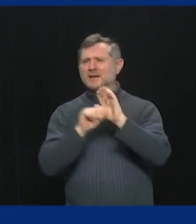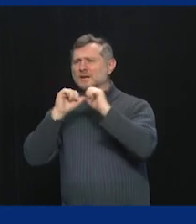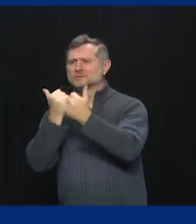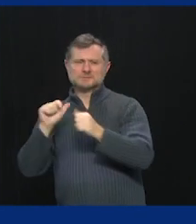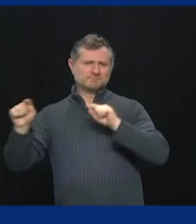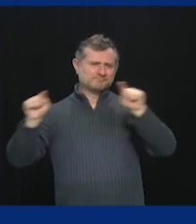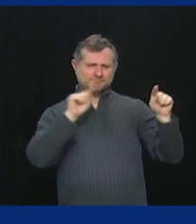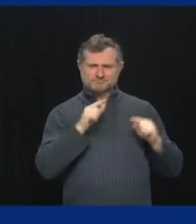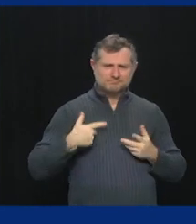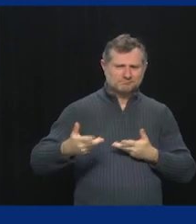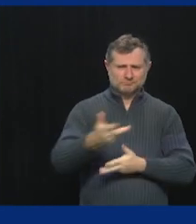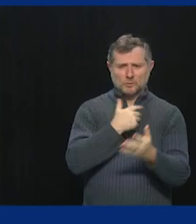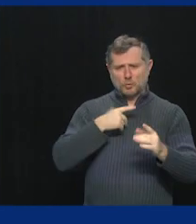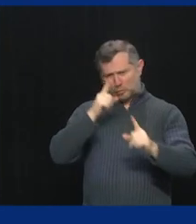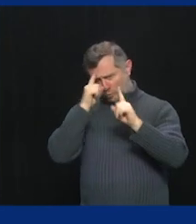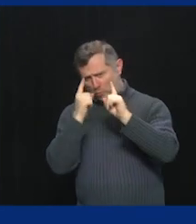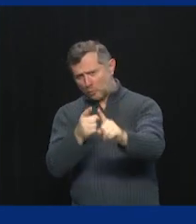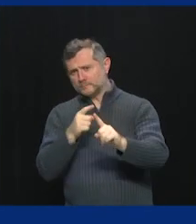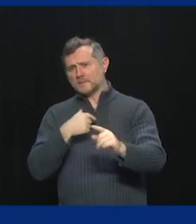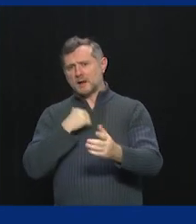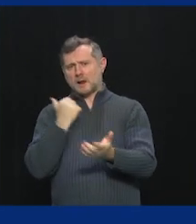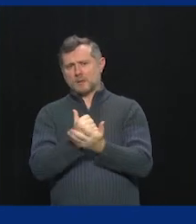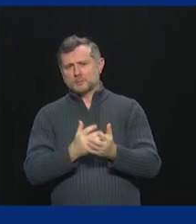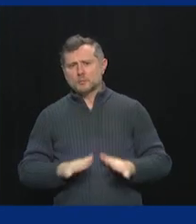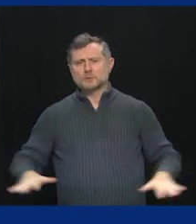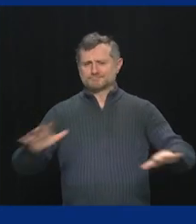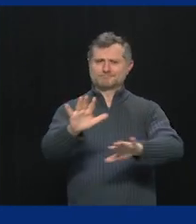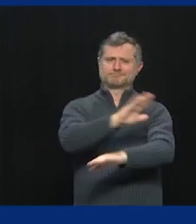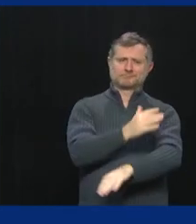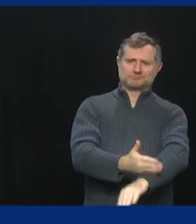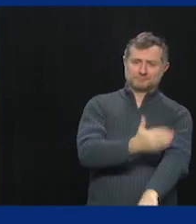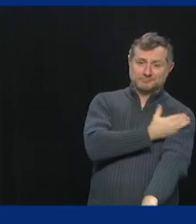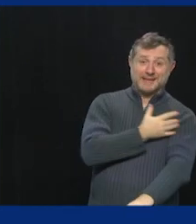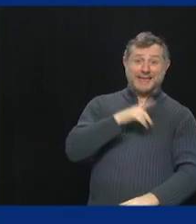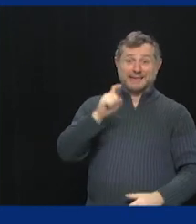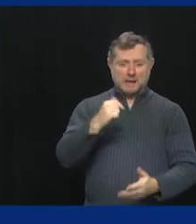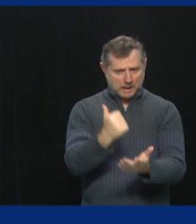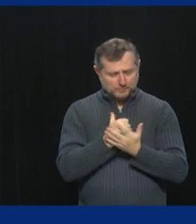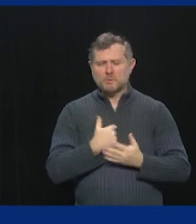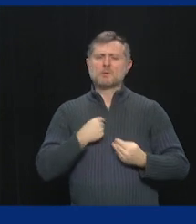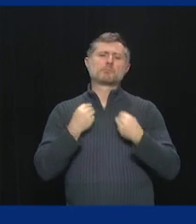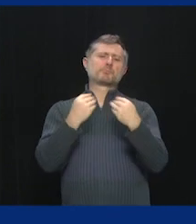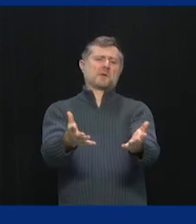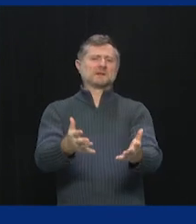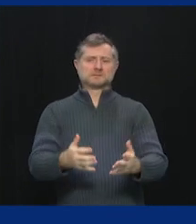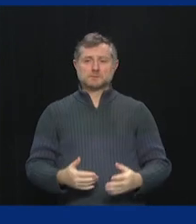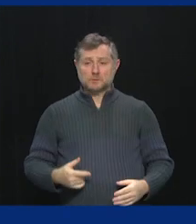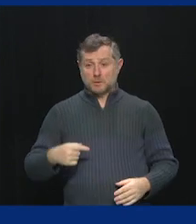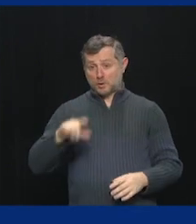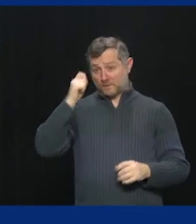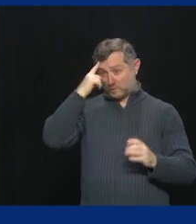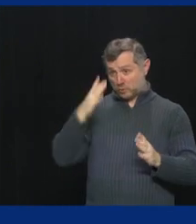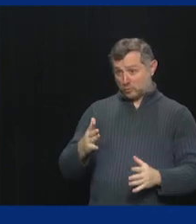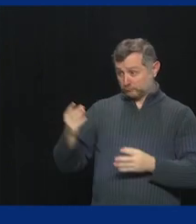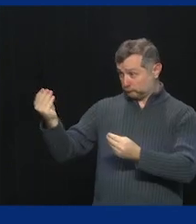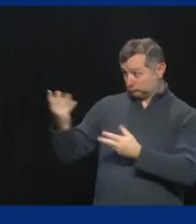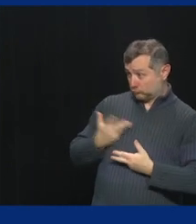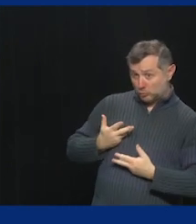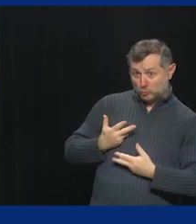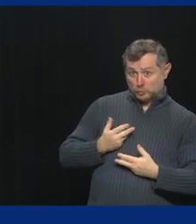bring recovery efforts to everyone that needs them. At the governor's direction, we